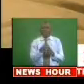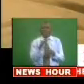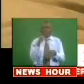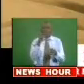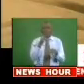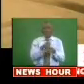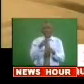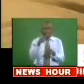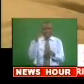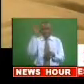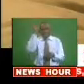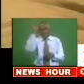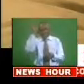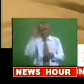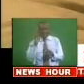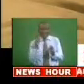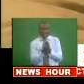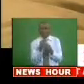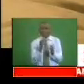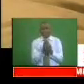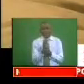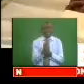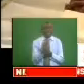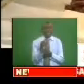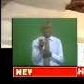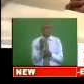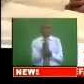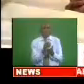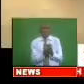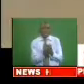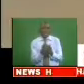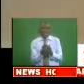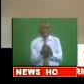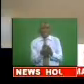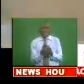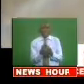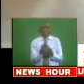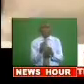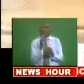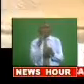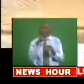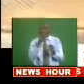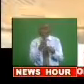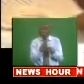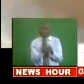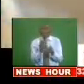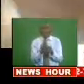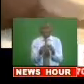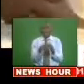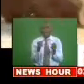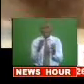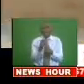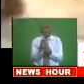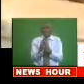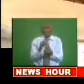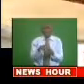ventricles deep within the brain. It is caused by an imbalance in the amount of cerebrospinal fluid produced and how much is